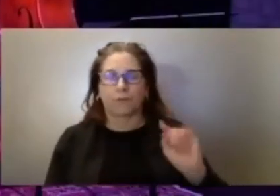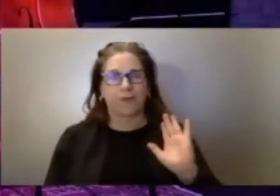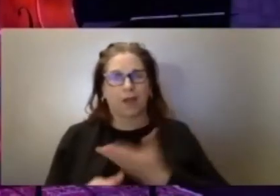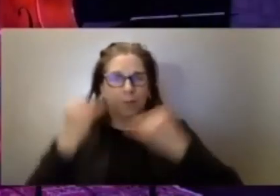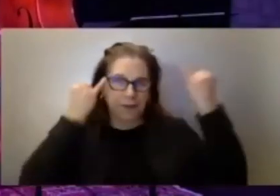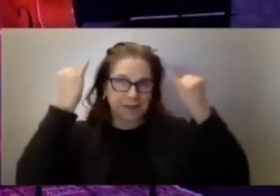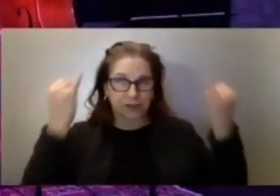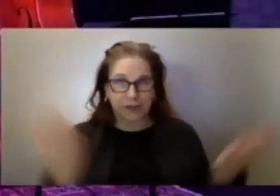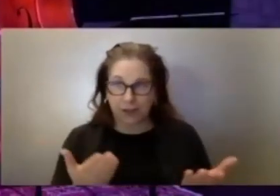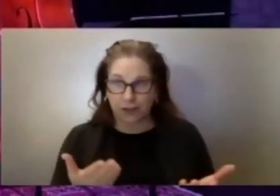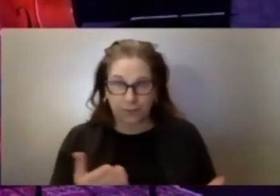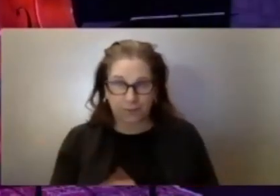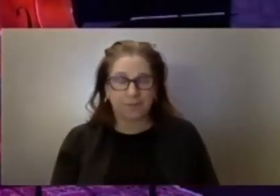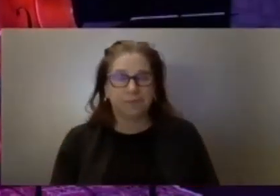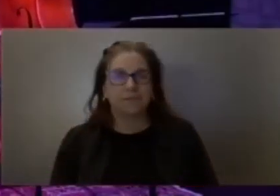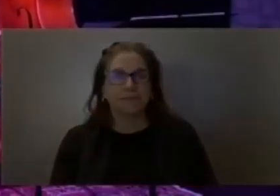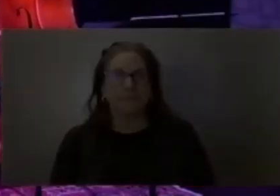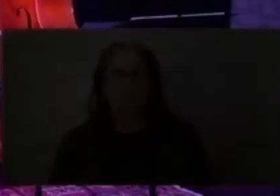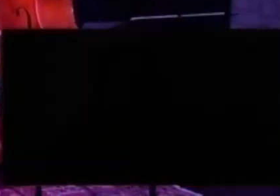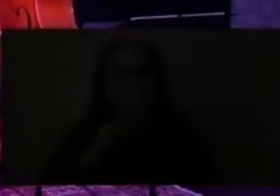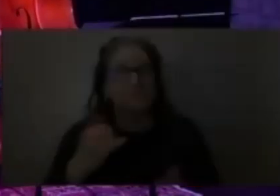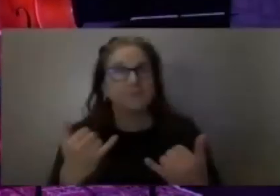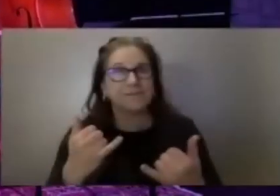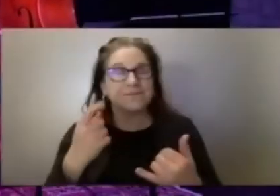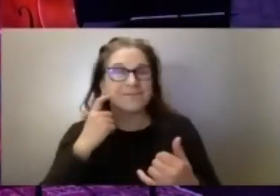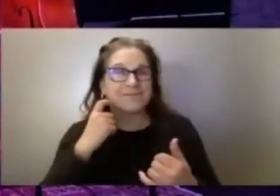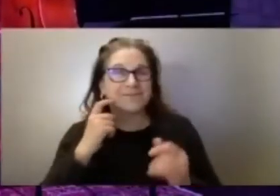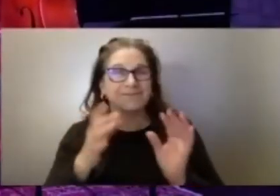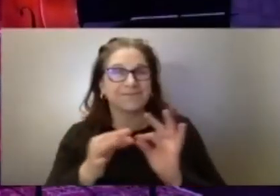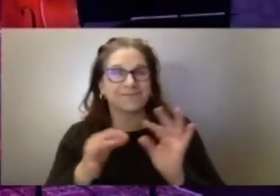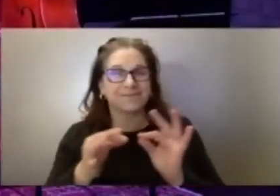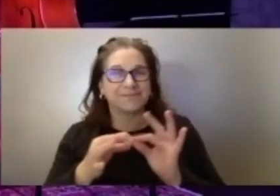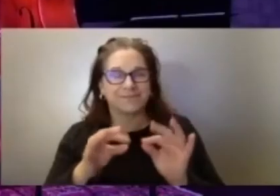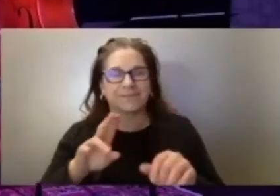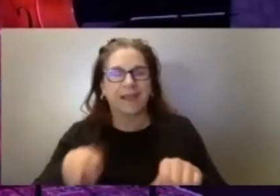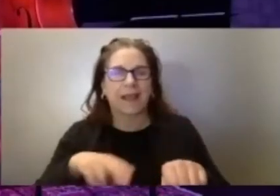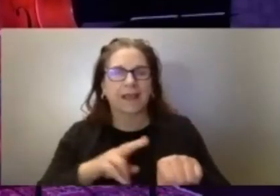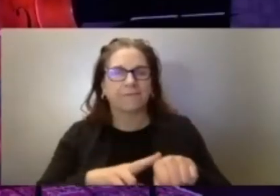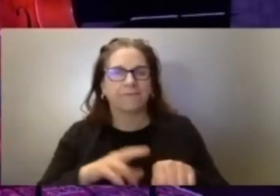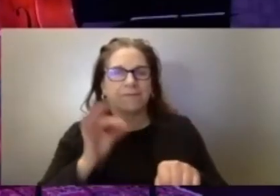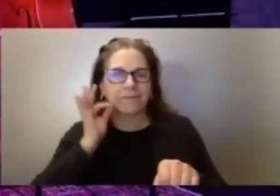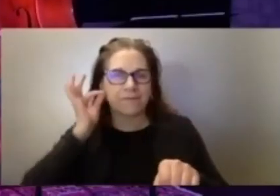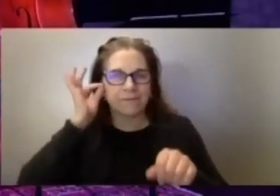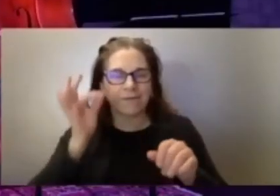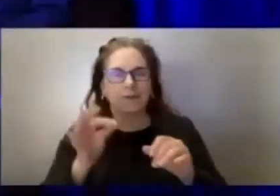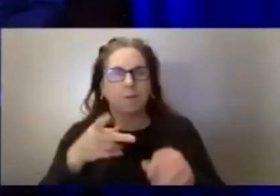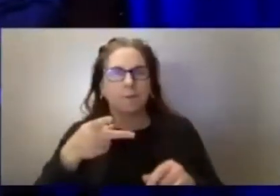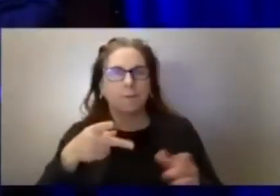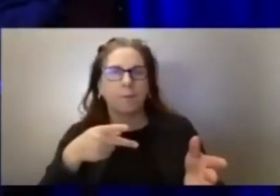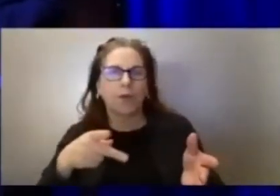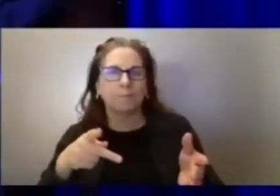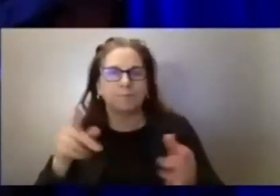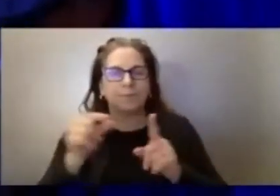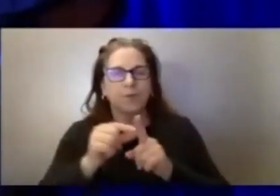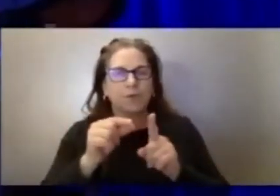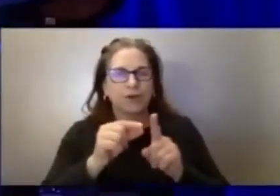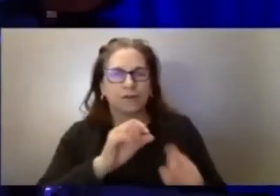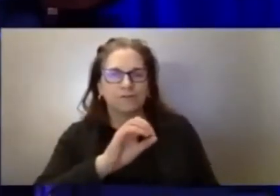our imagination here. Agasama, Hisagara Masi, Pomadi,